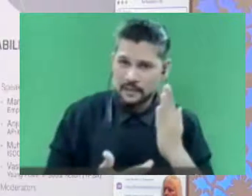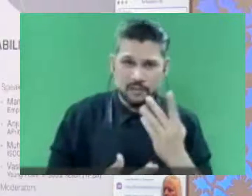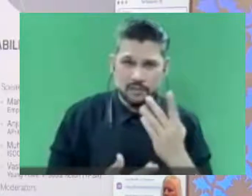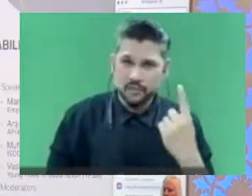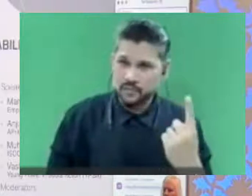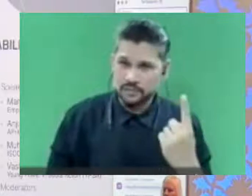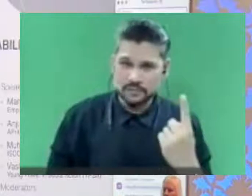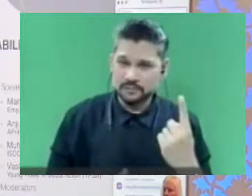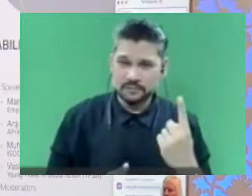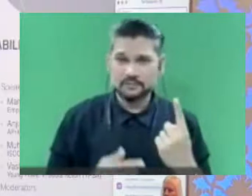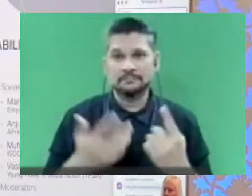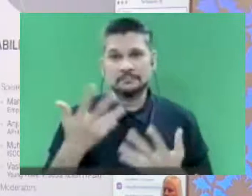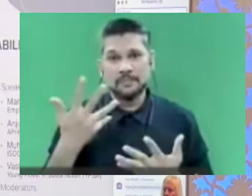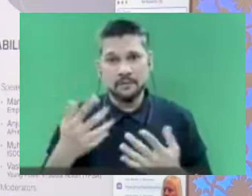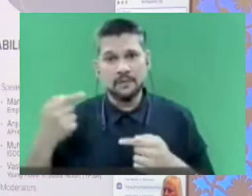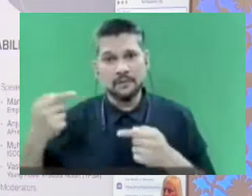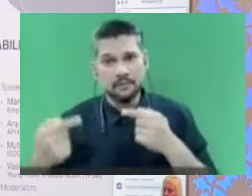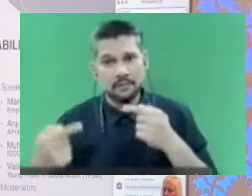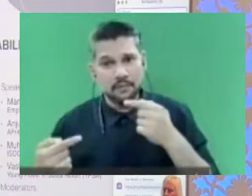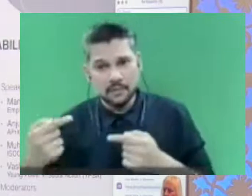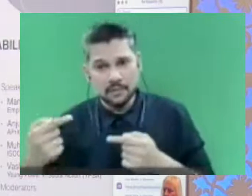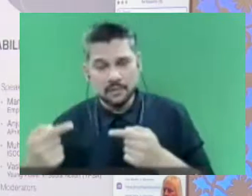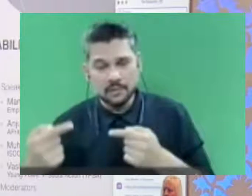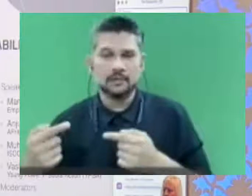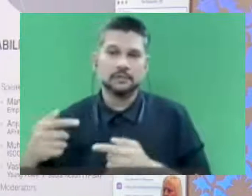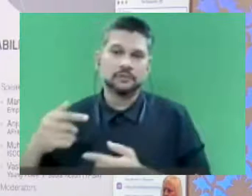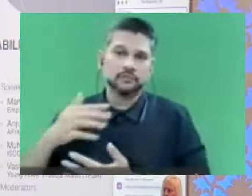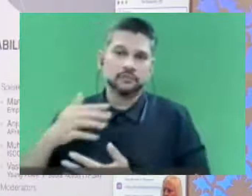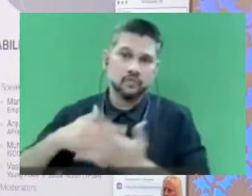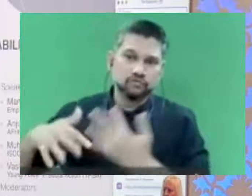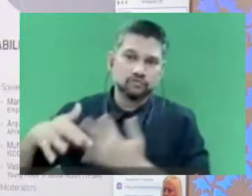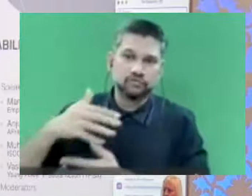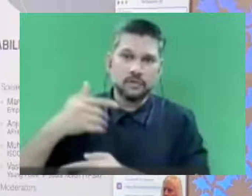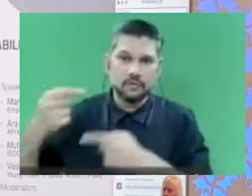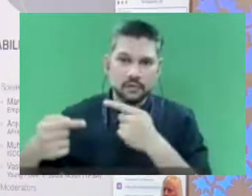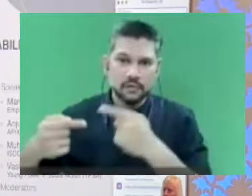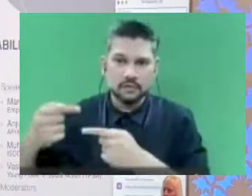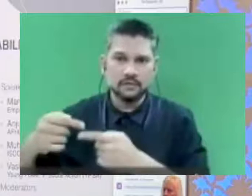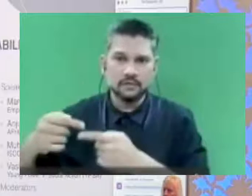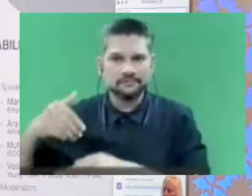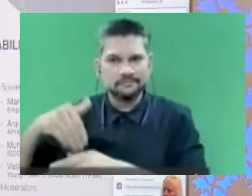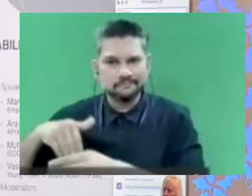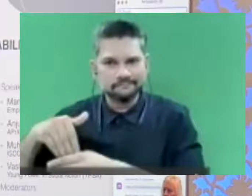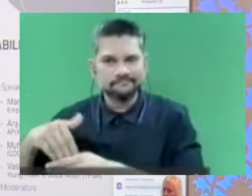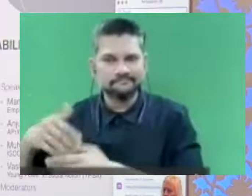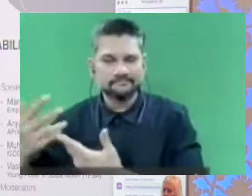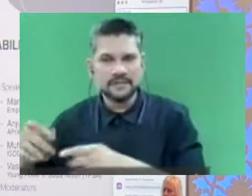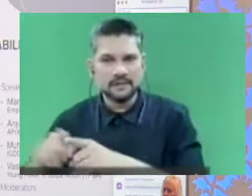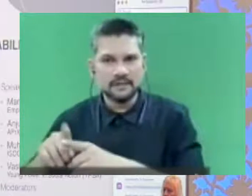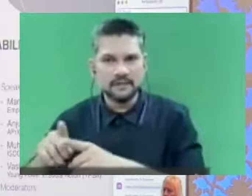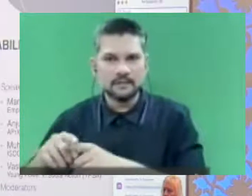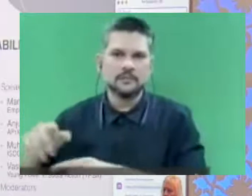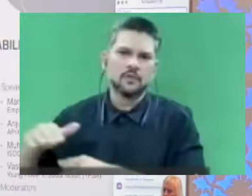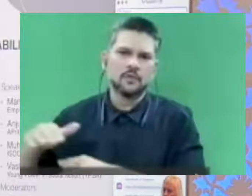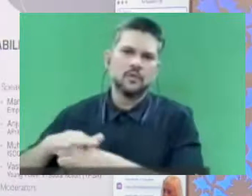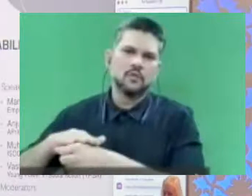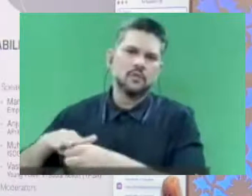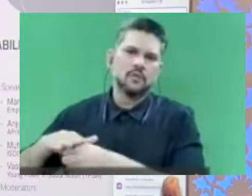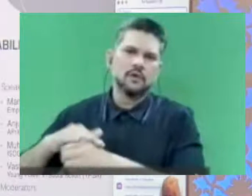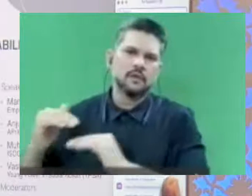the political, social political context in the village and also in the local level.